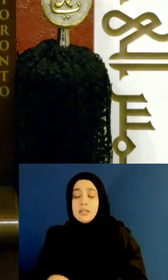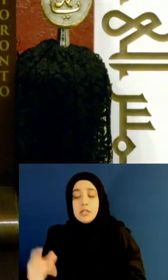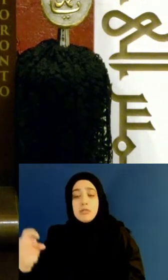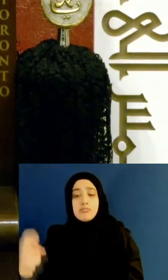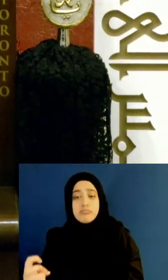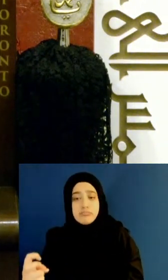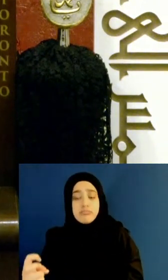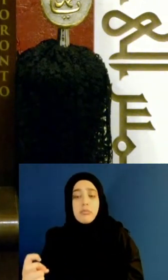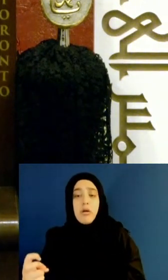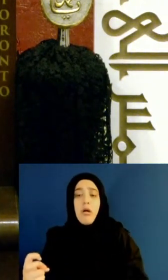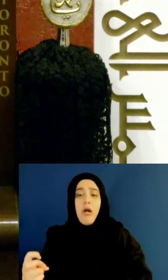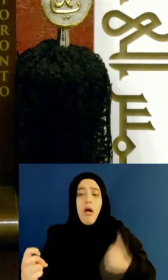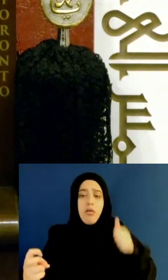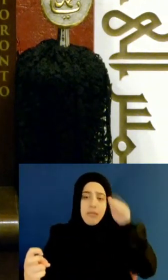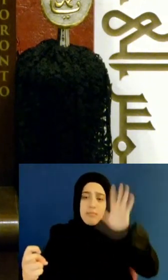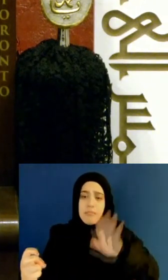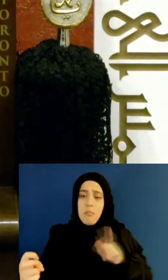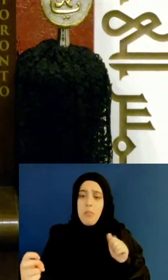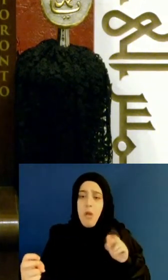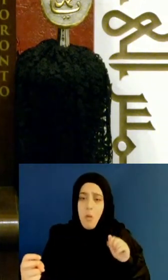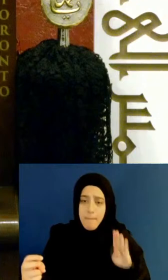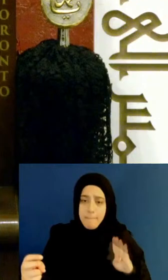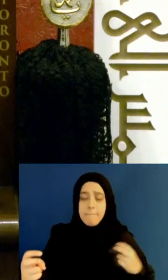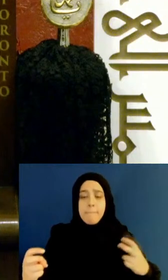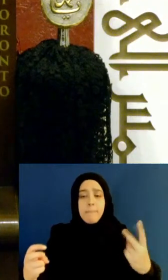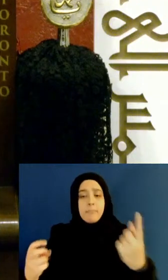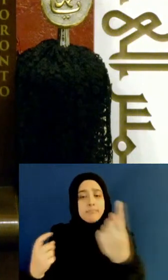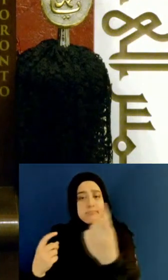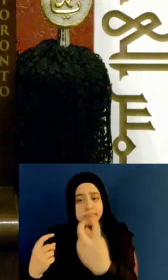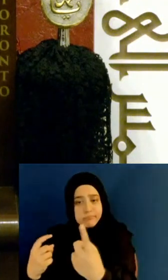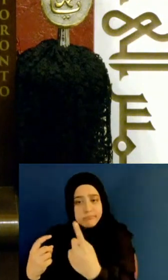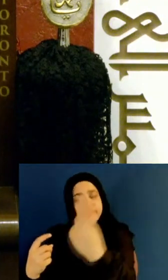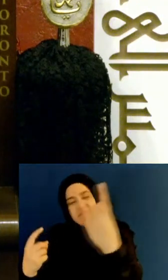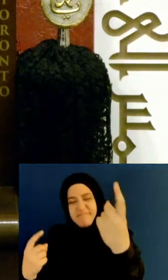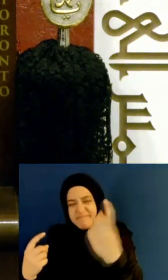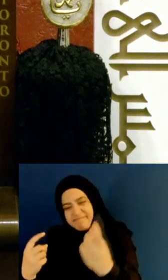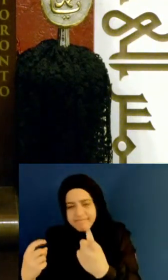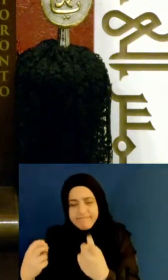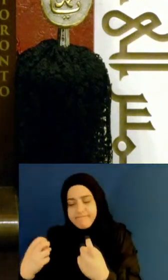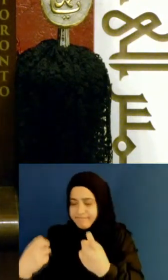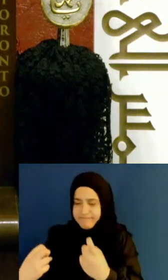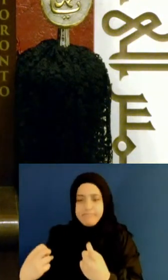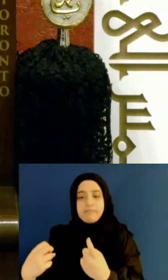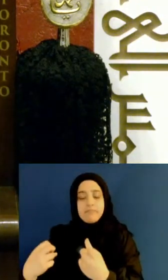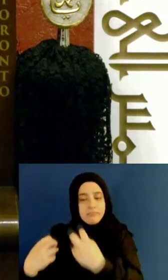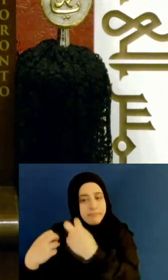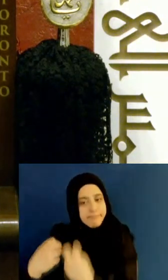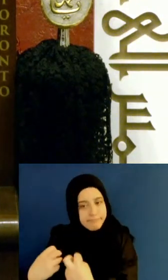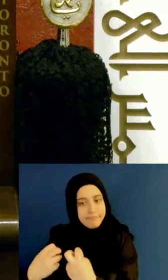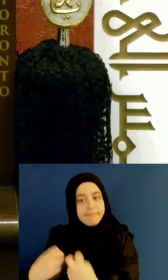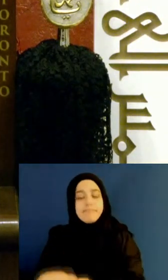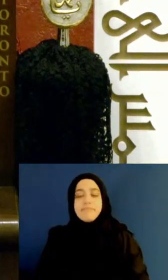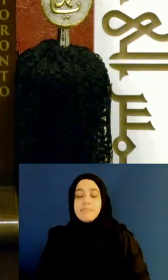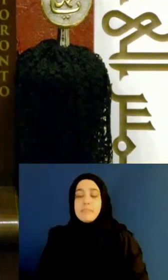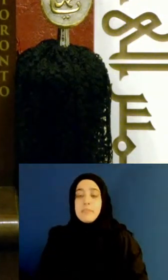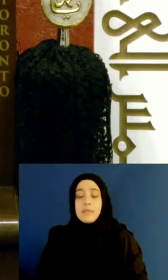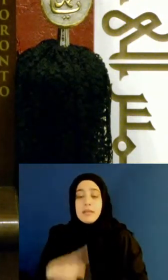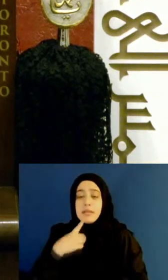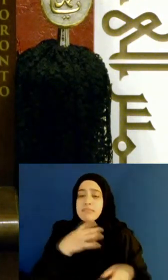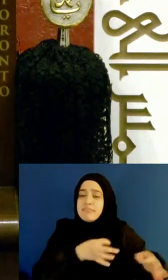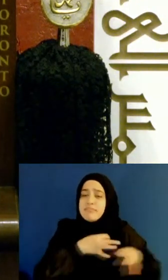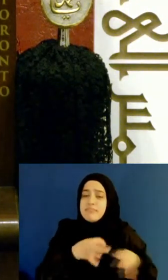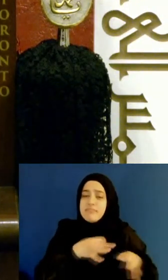came into Masjid al-Nabawi. And what seems apparent from the narrations is that he was probably a